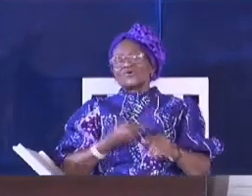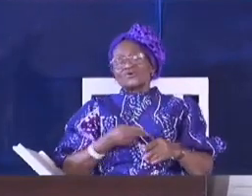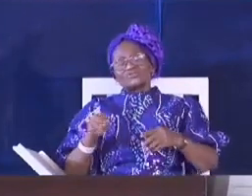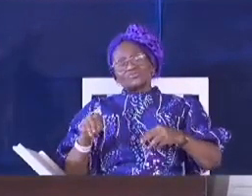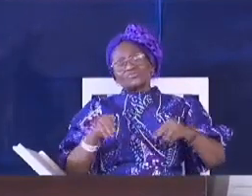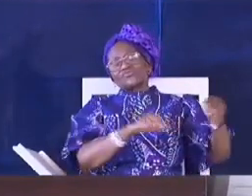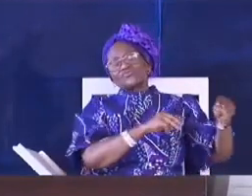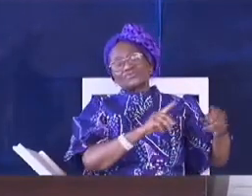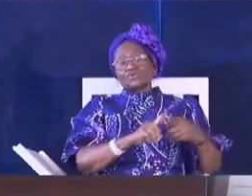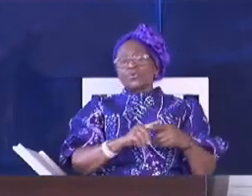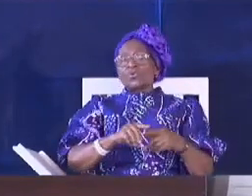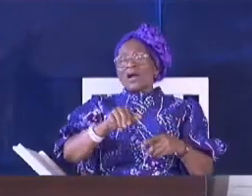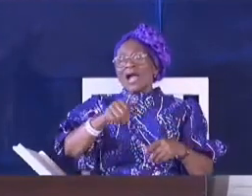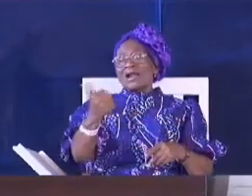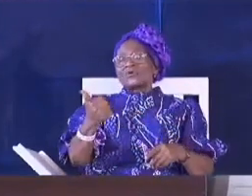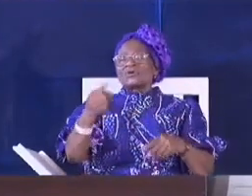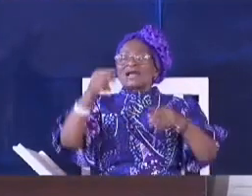fellow